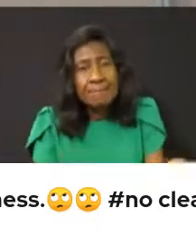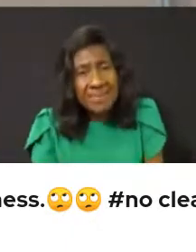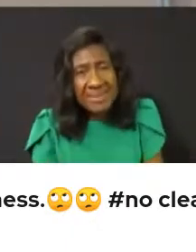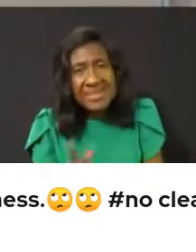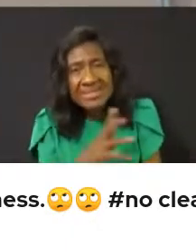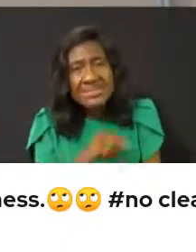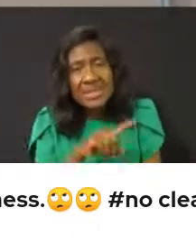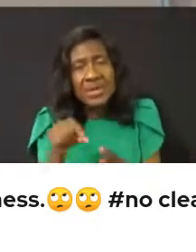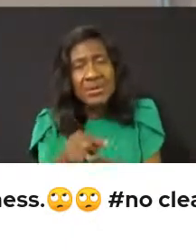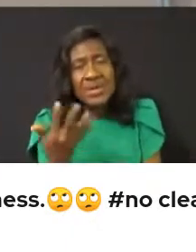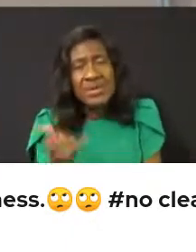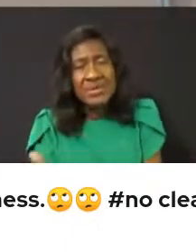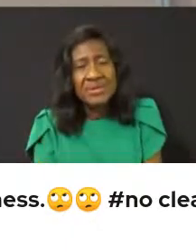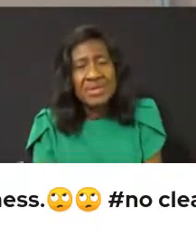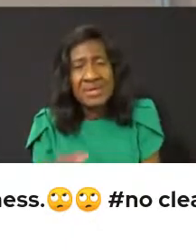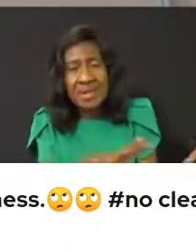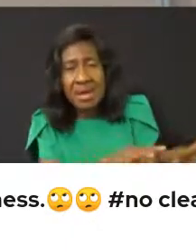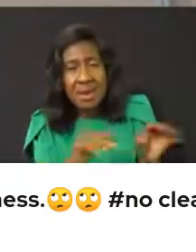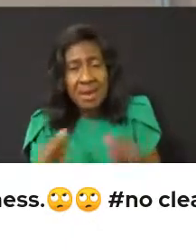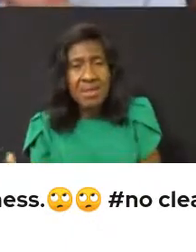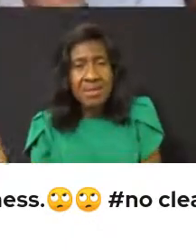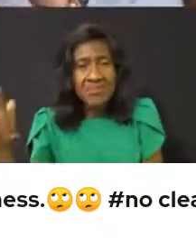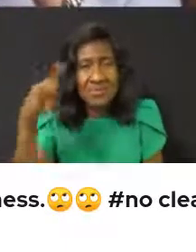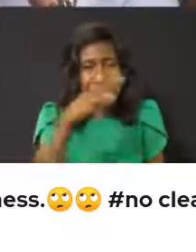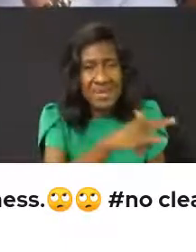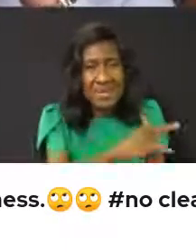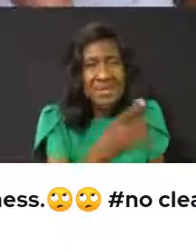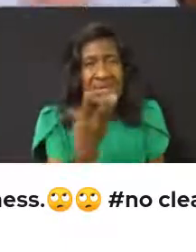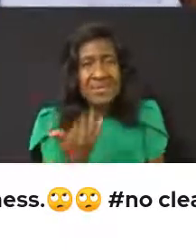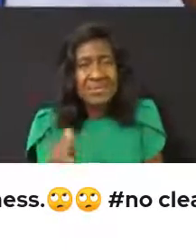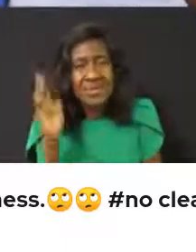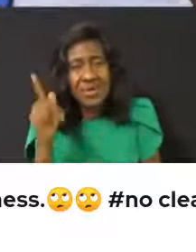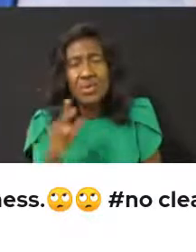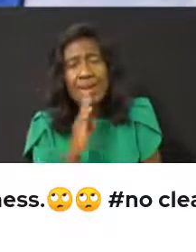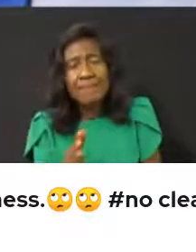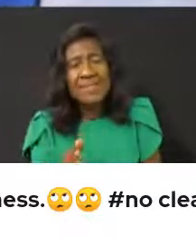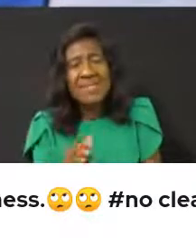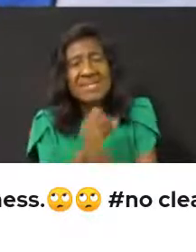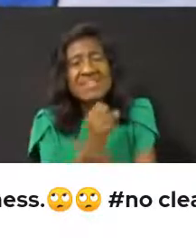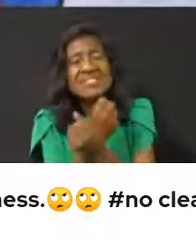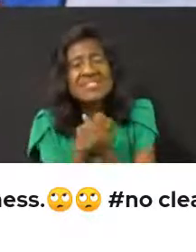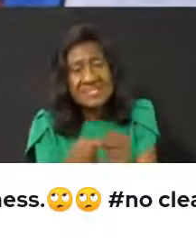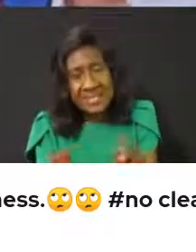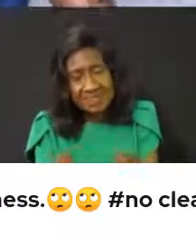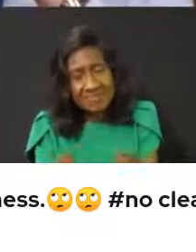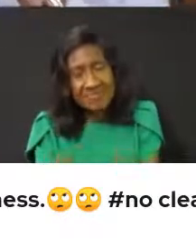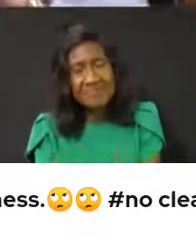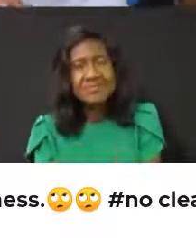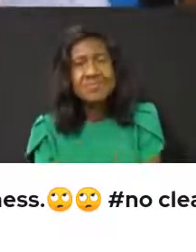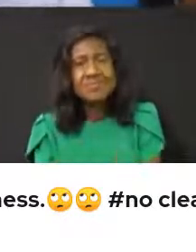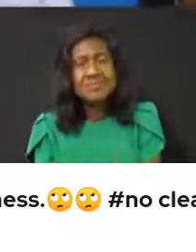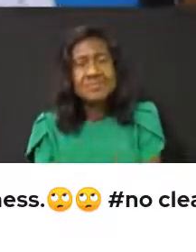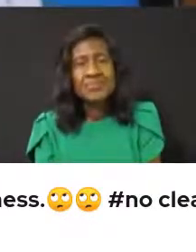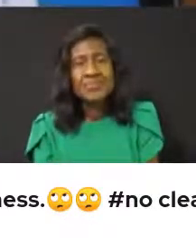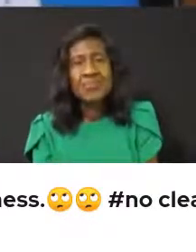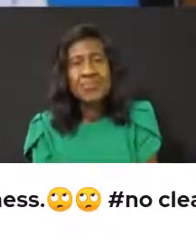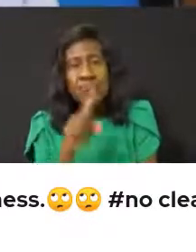that. Okay, so I believe we got Ms. Reshma Reganuth standing by from the Cayman